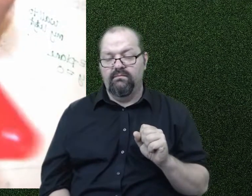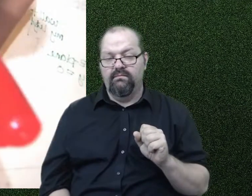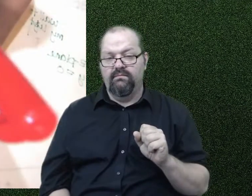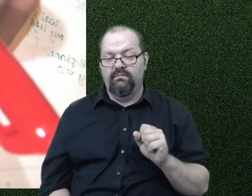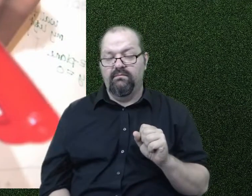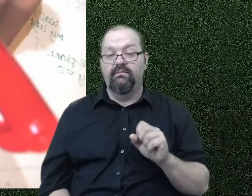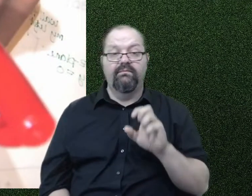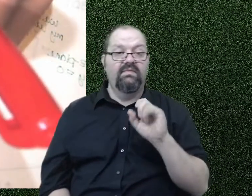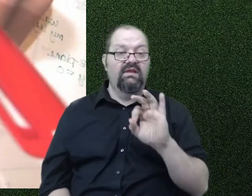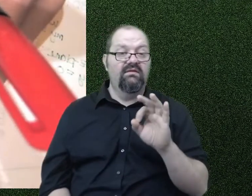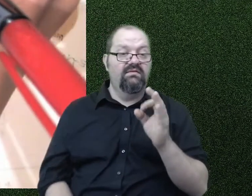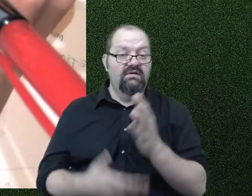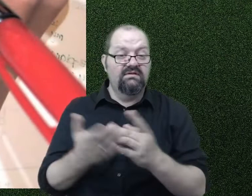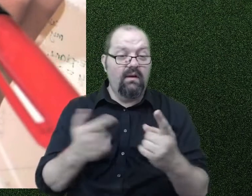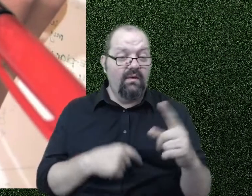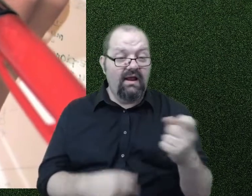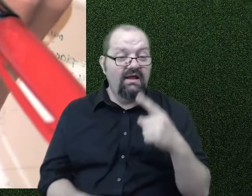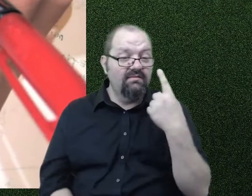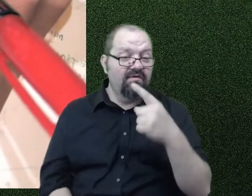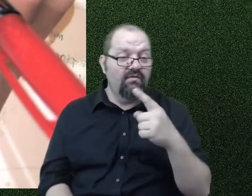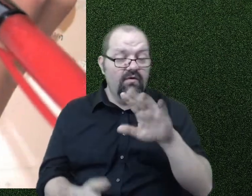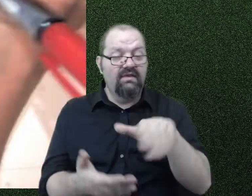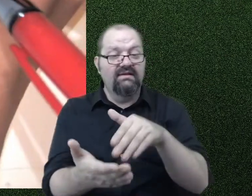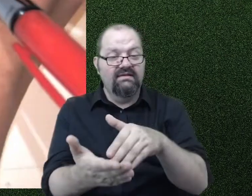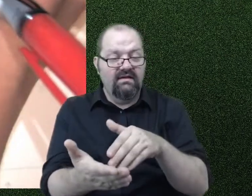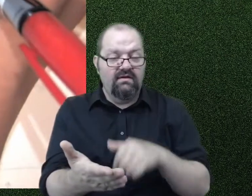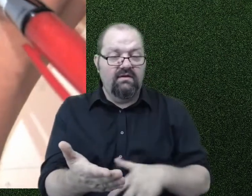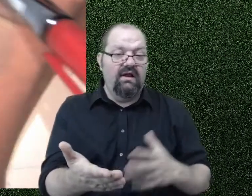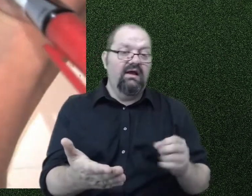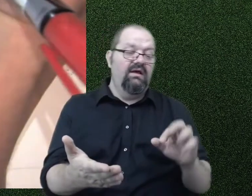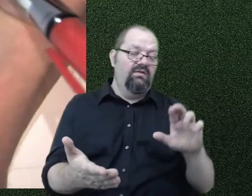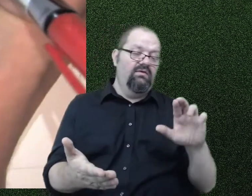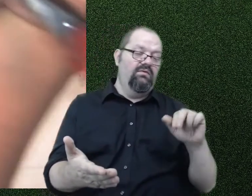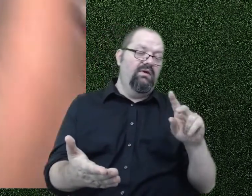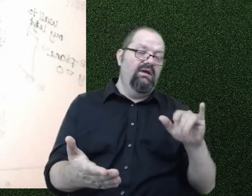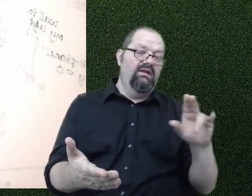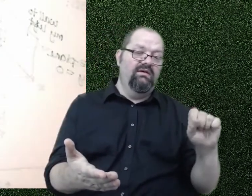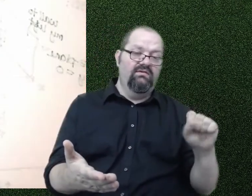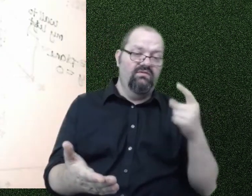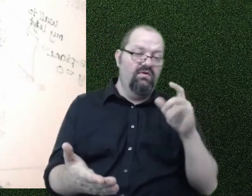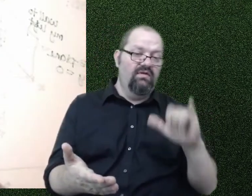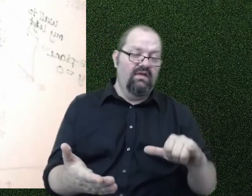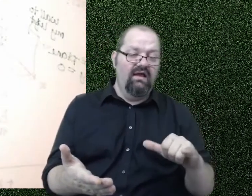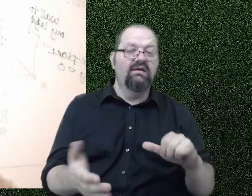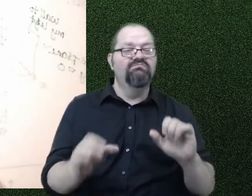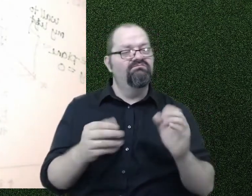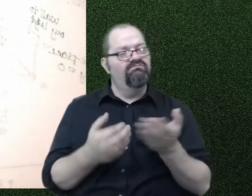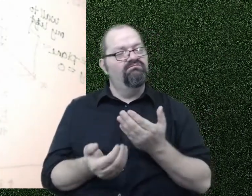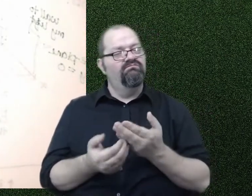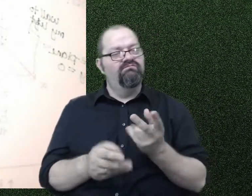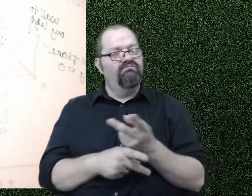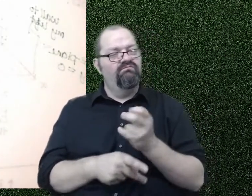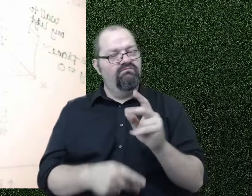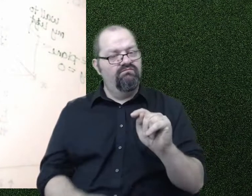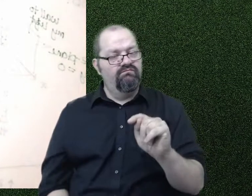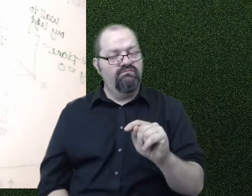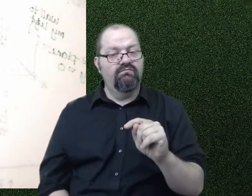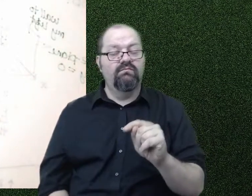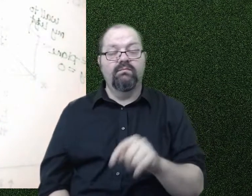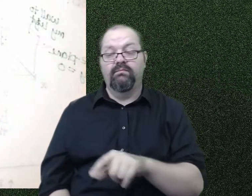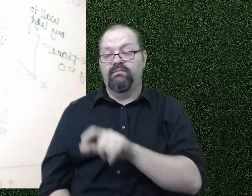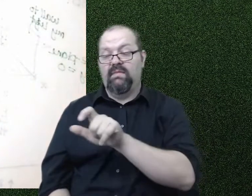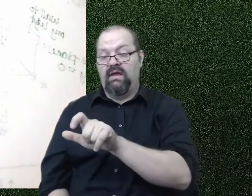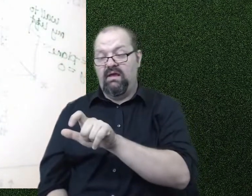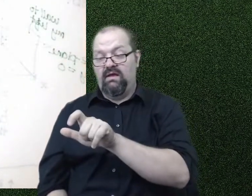If someone asked me for the center and the radius of this sphere, it would be easy to figure out. X naught, Y naught, and